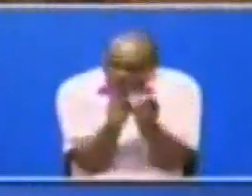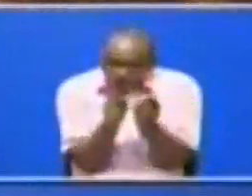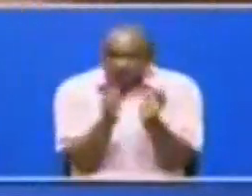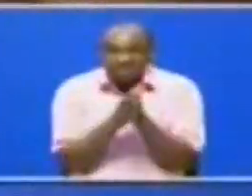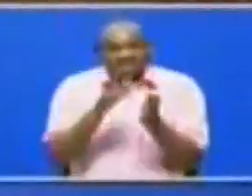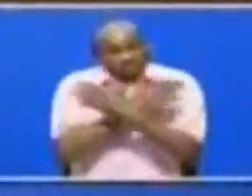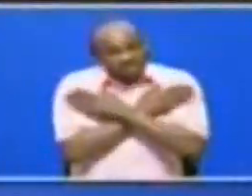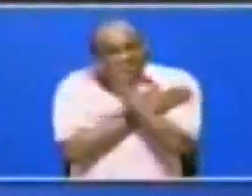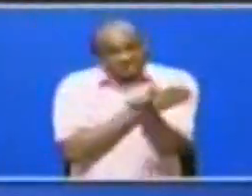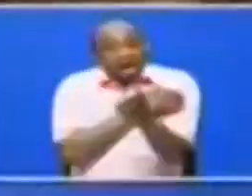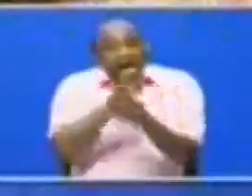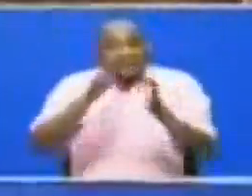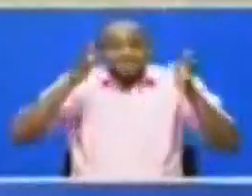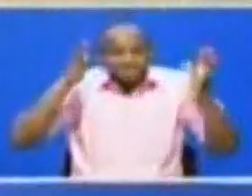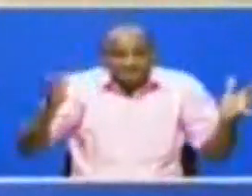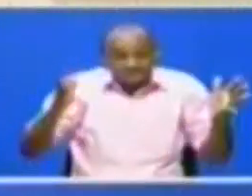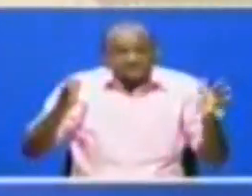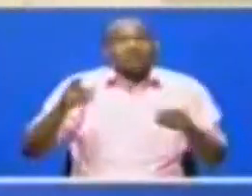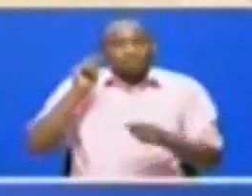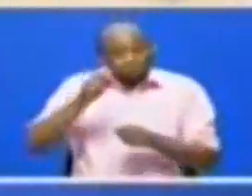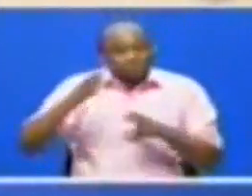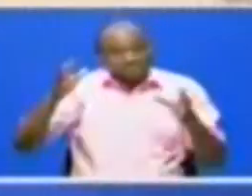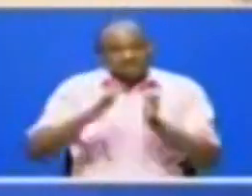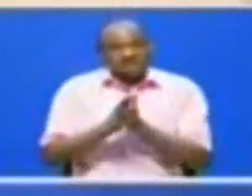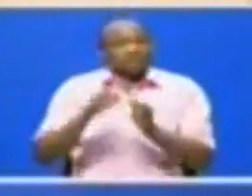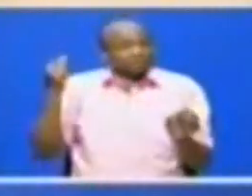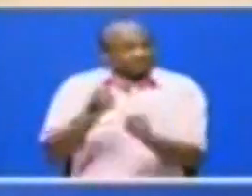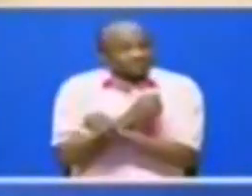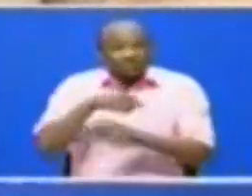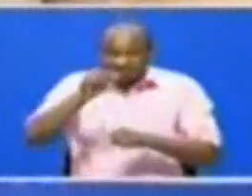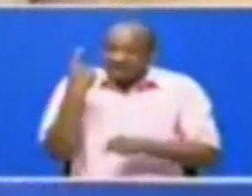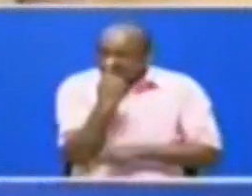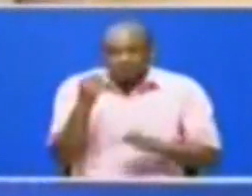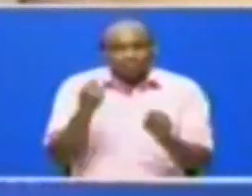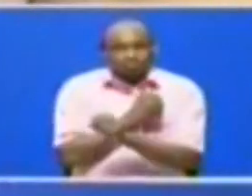appear friendly, and snakes like the python that are too big for him to handle alone.